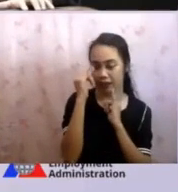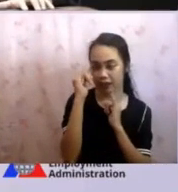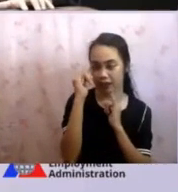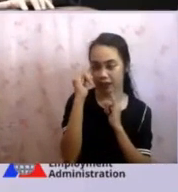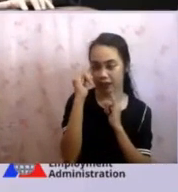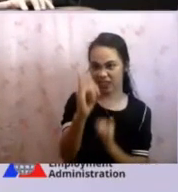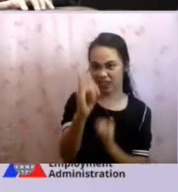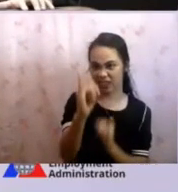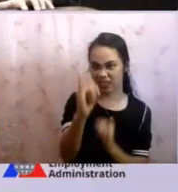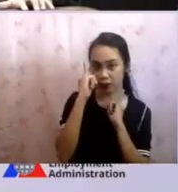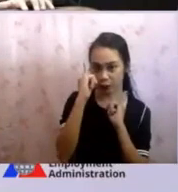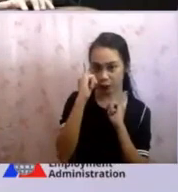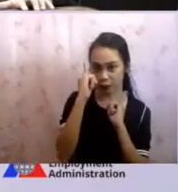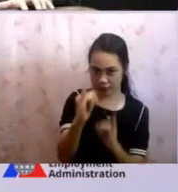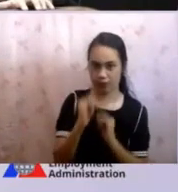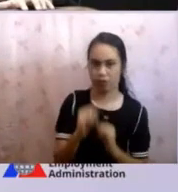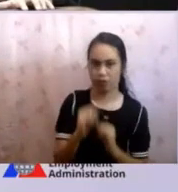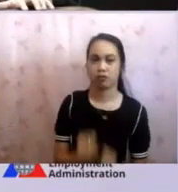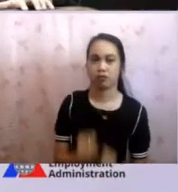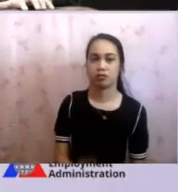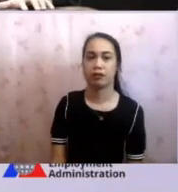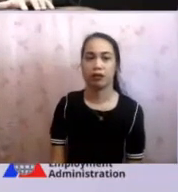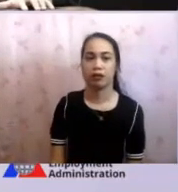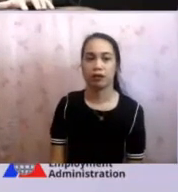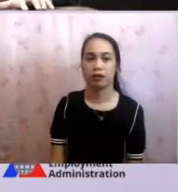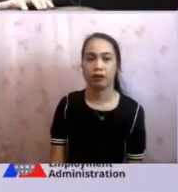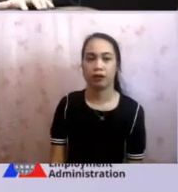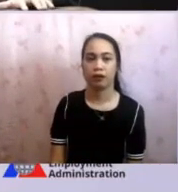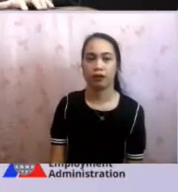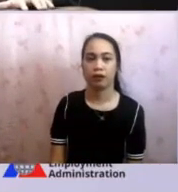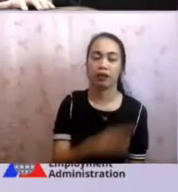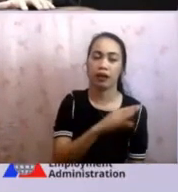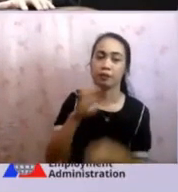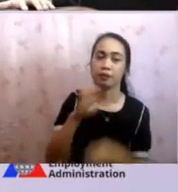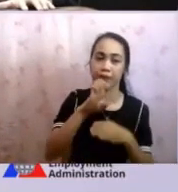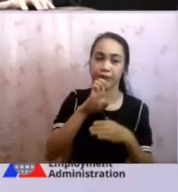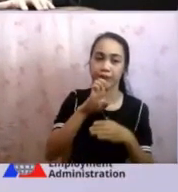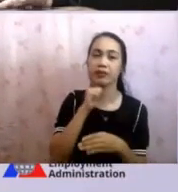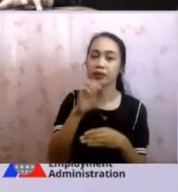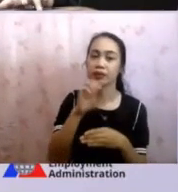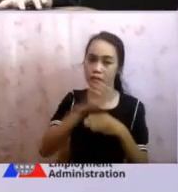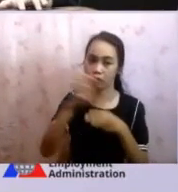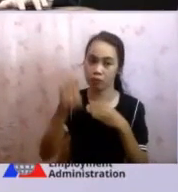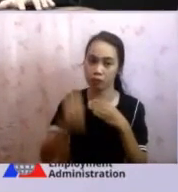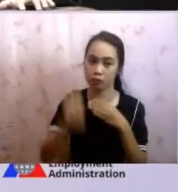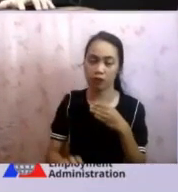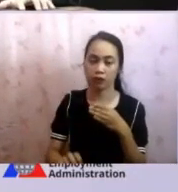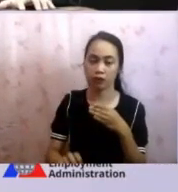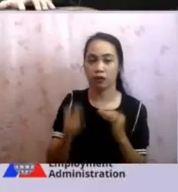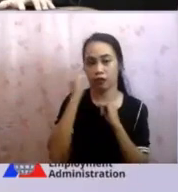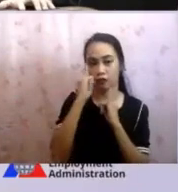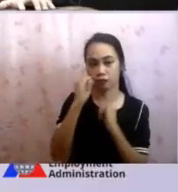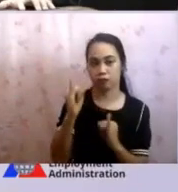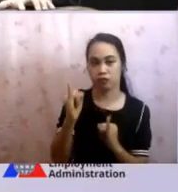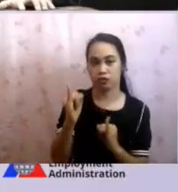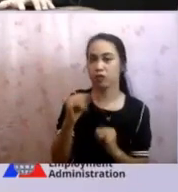big no-no. And incomplete information, DEF Corporation. So, di ba, do not use